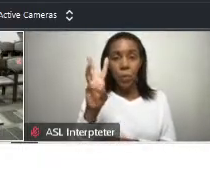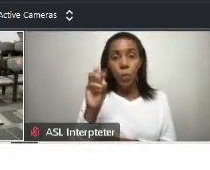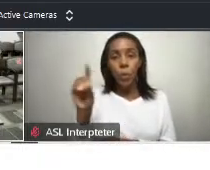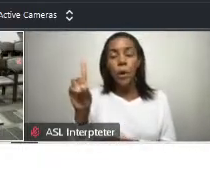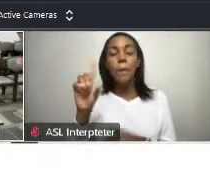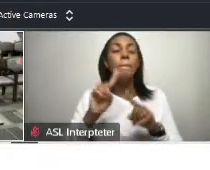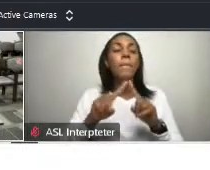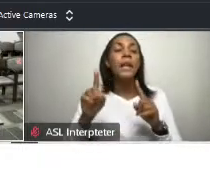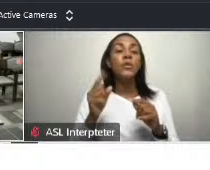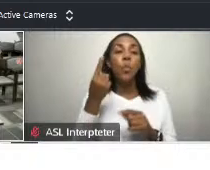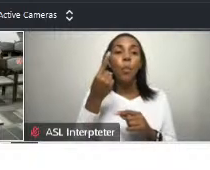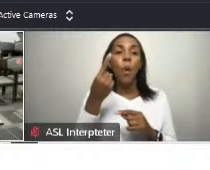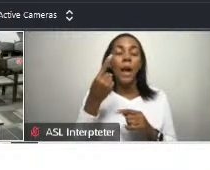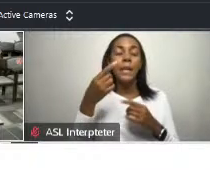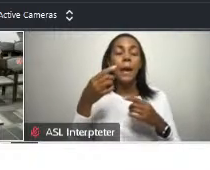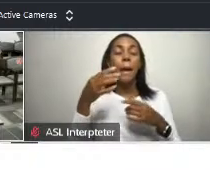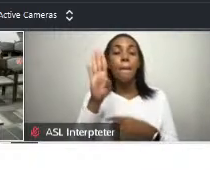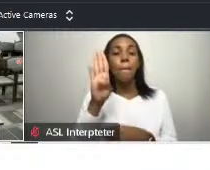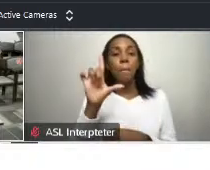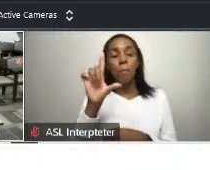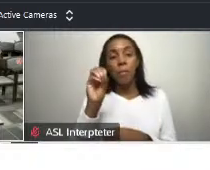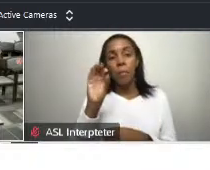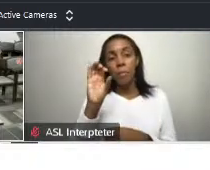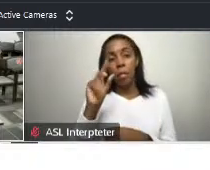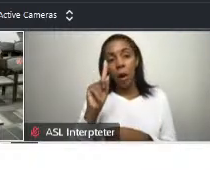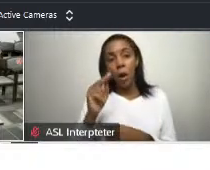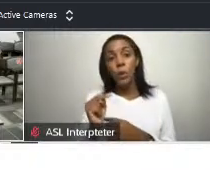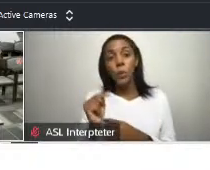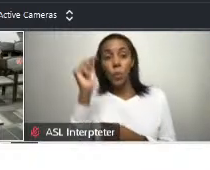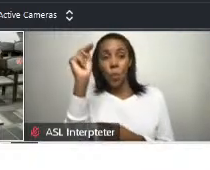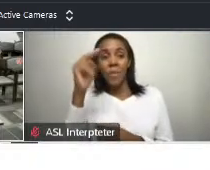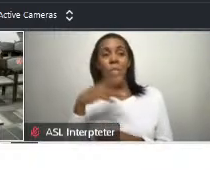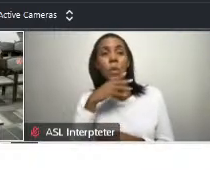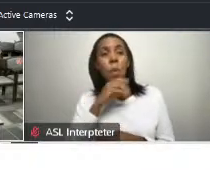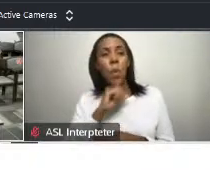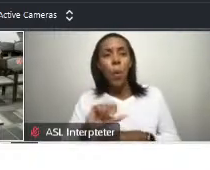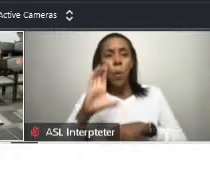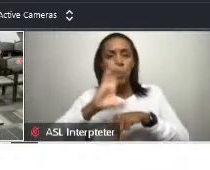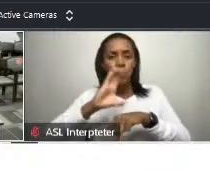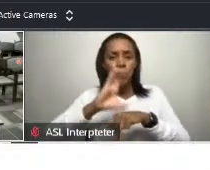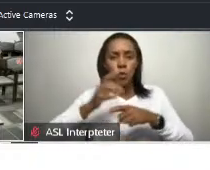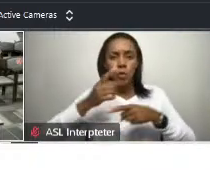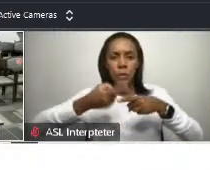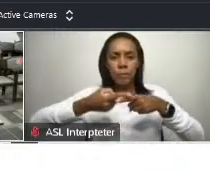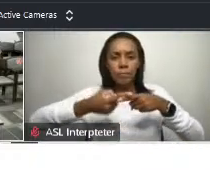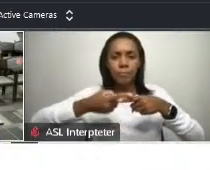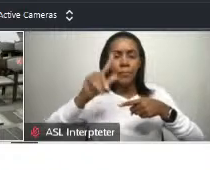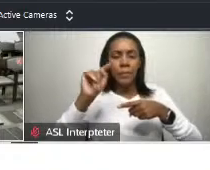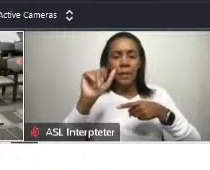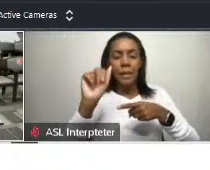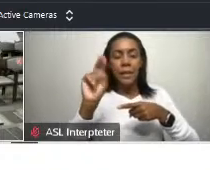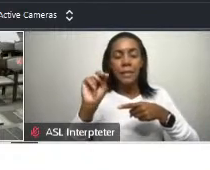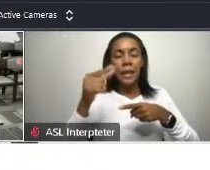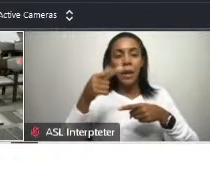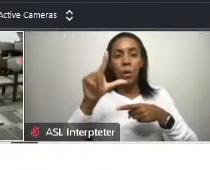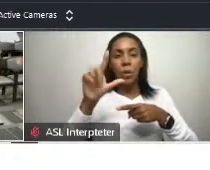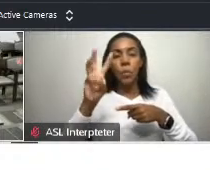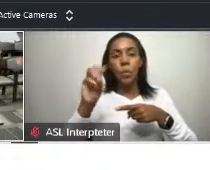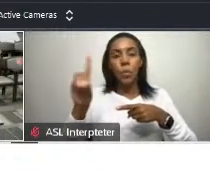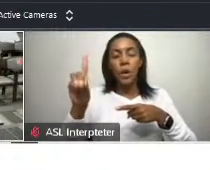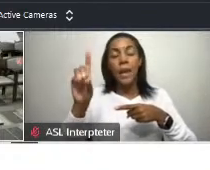is specifically at the old church at the corner of Tanglewood and Salisbury. Ms. Hayes, if you can advance the